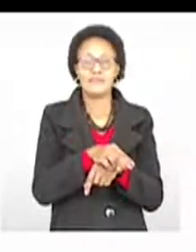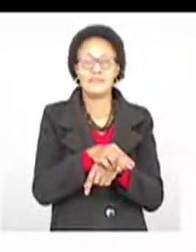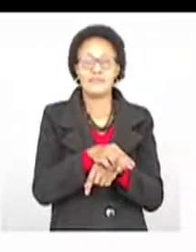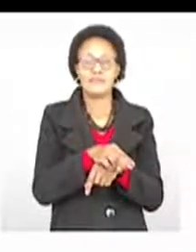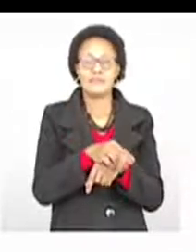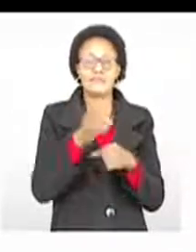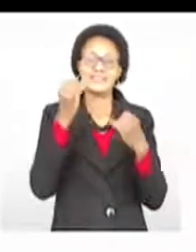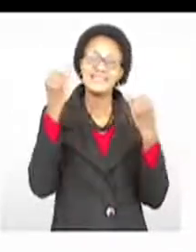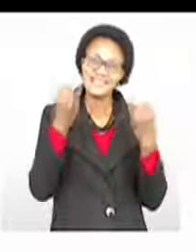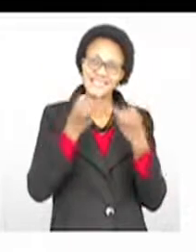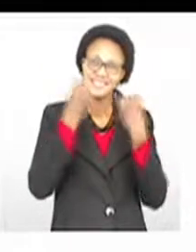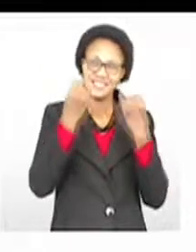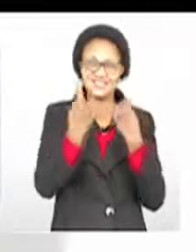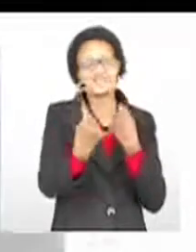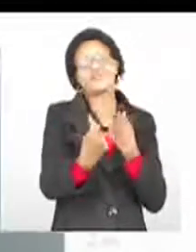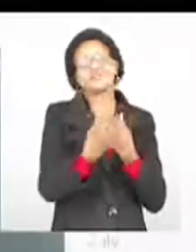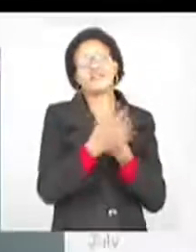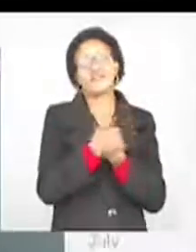Enjoy yourselves, my dears.